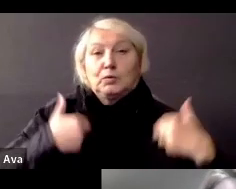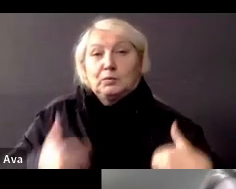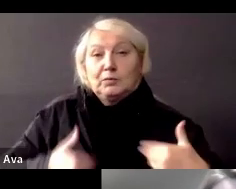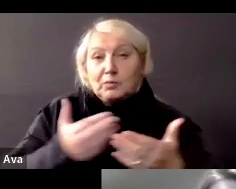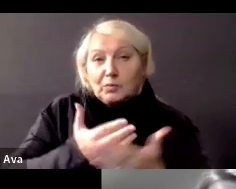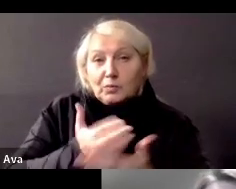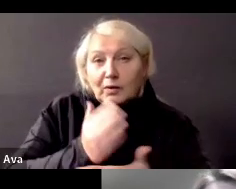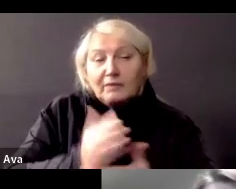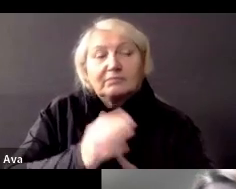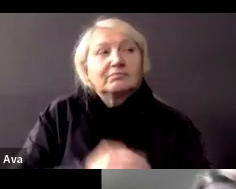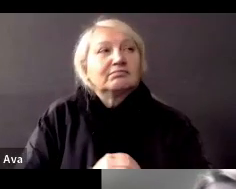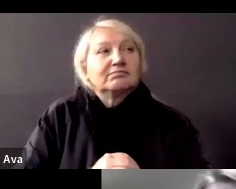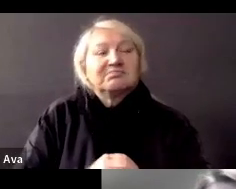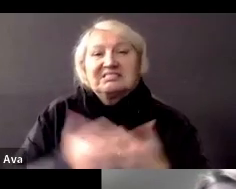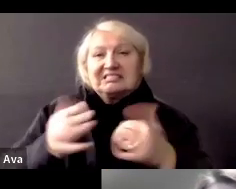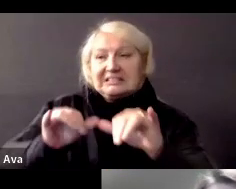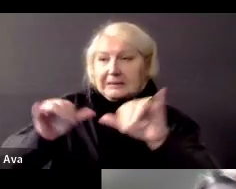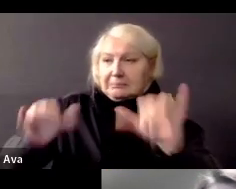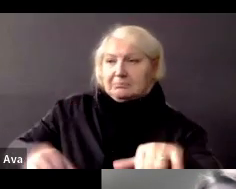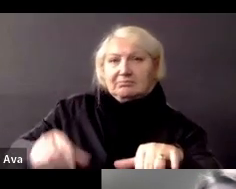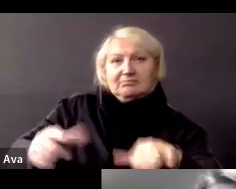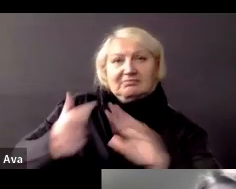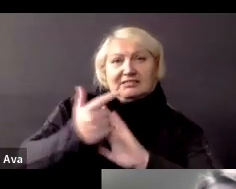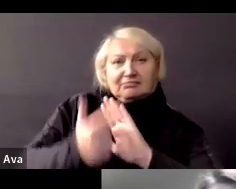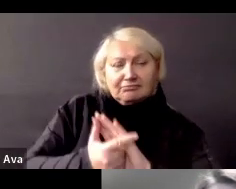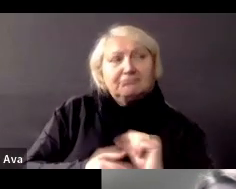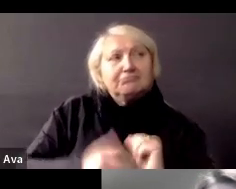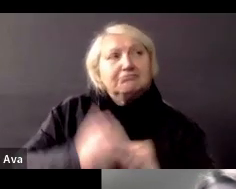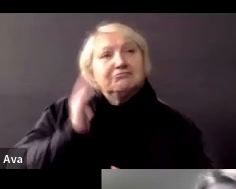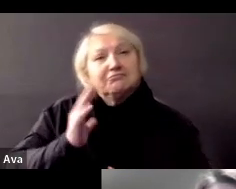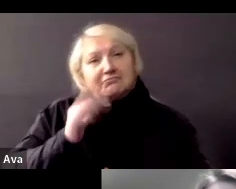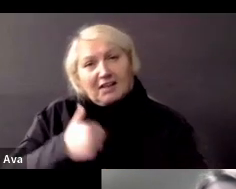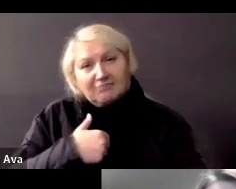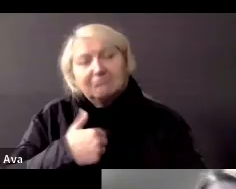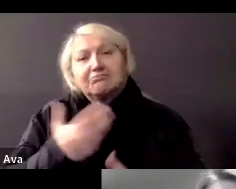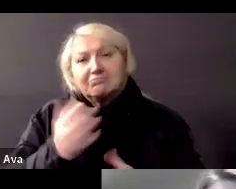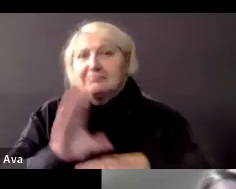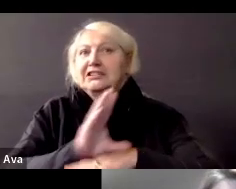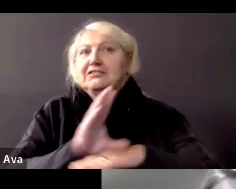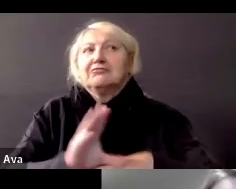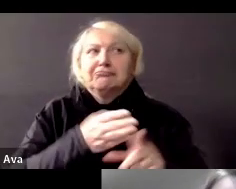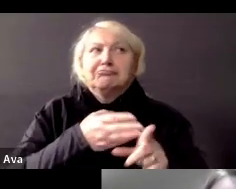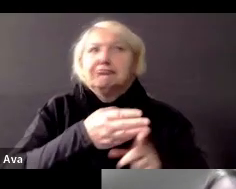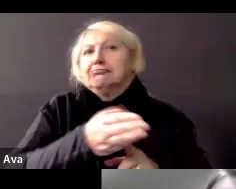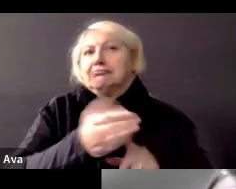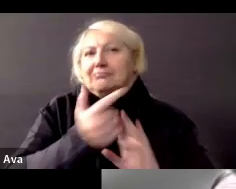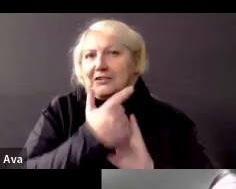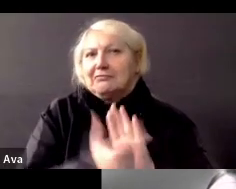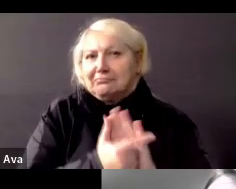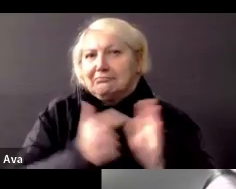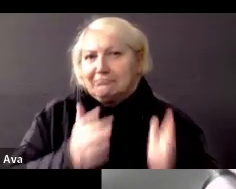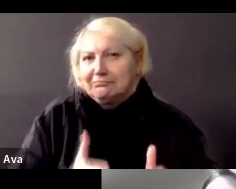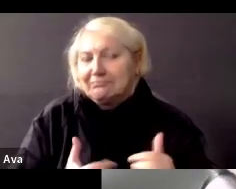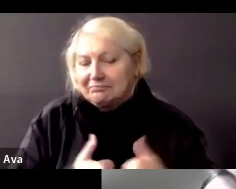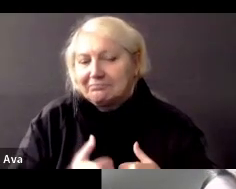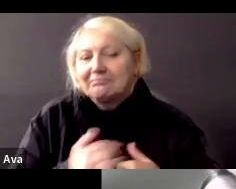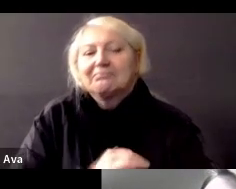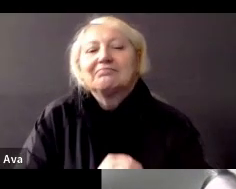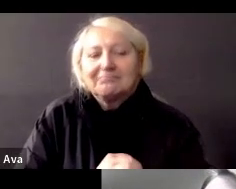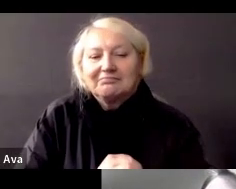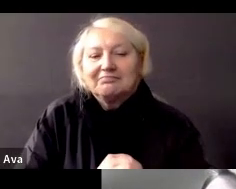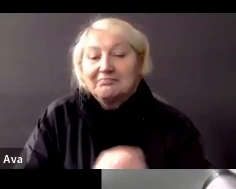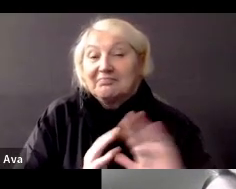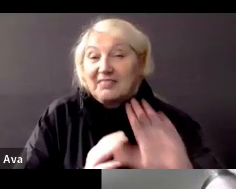legal system. I practiced law for a while. And I have to say, joining Arch,